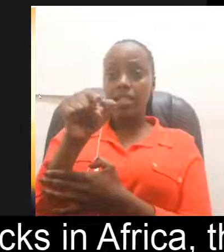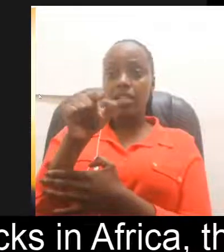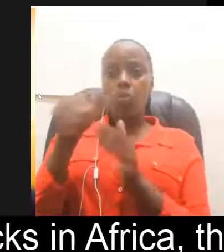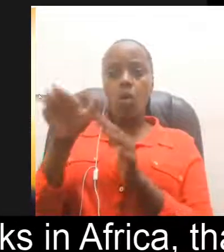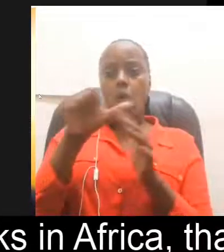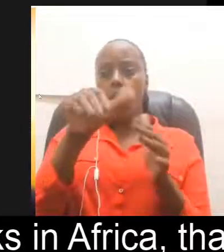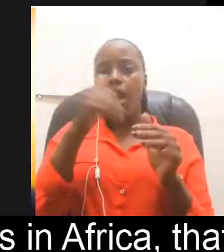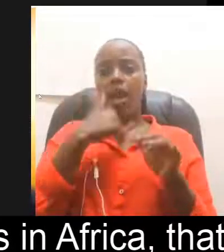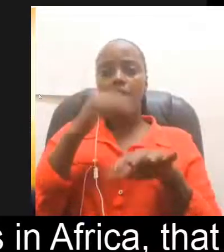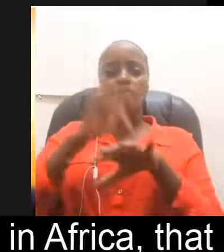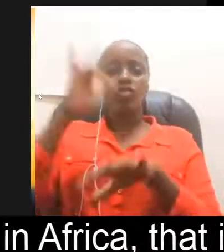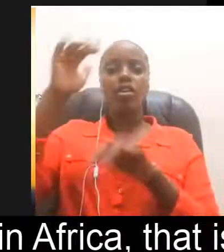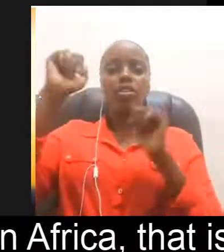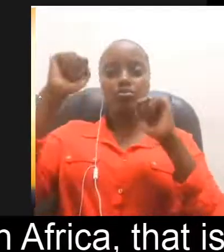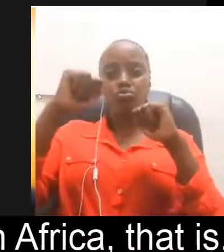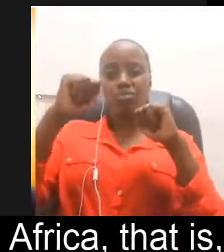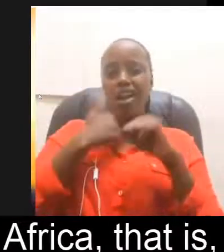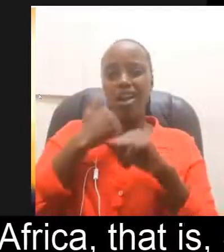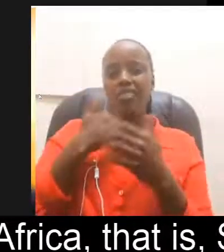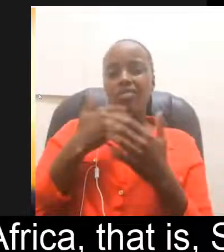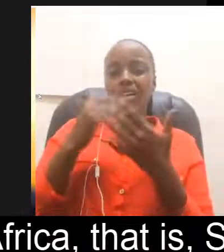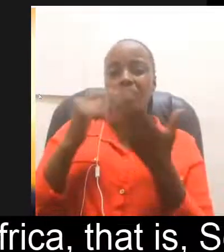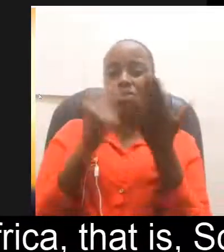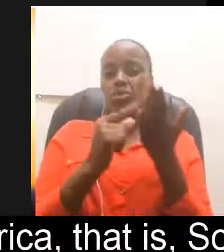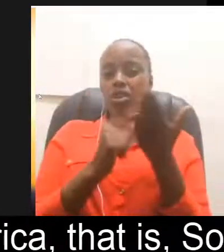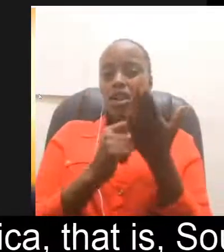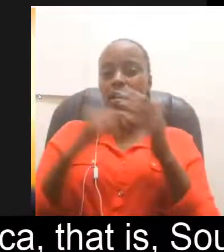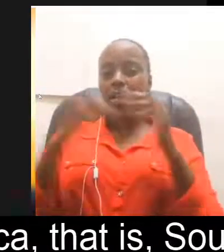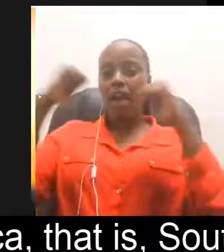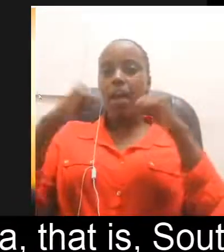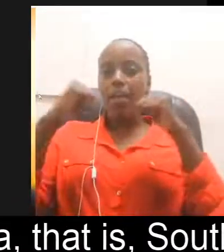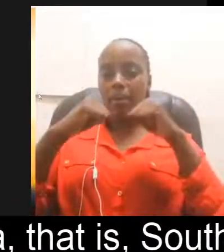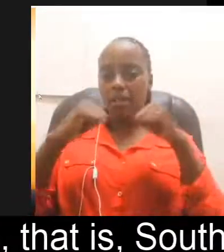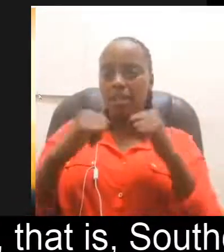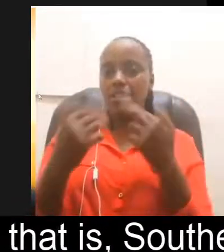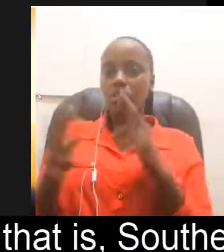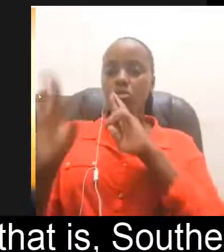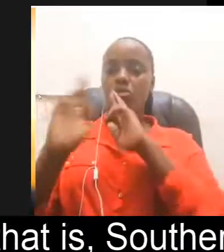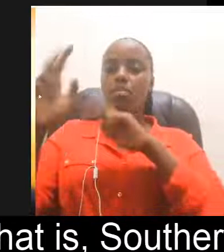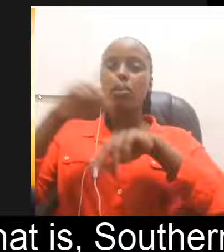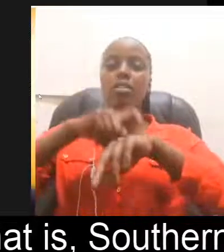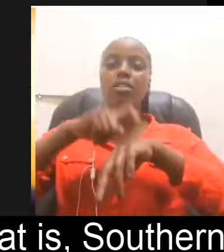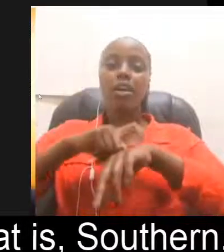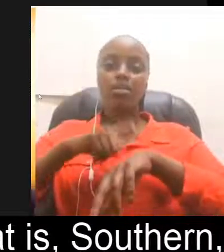affected Uganda's ability to do the reporting in time and on time.